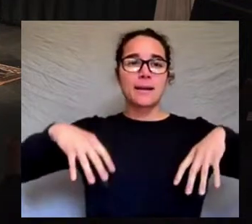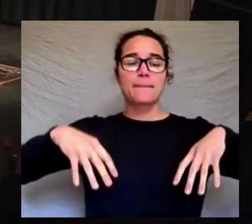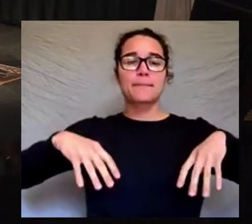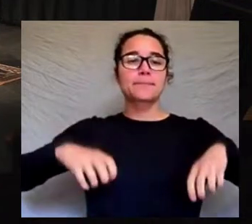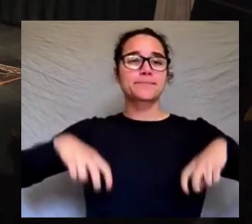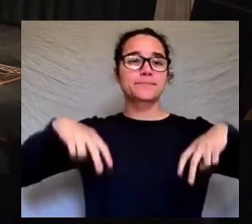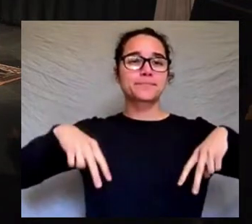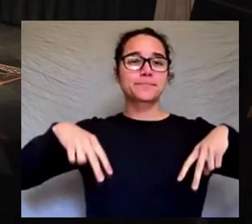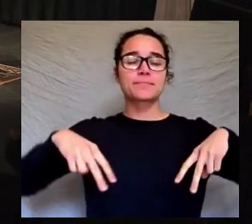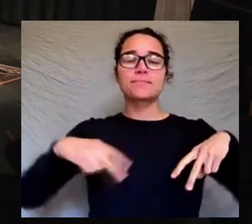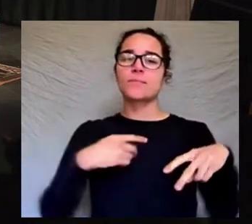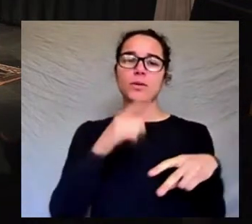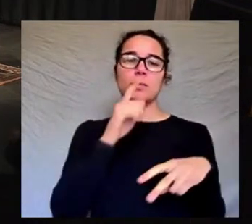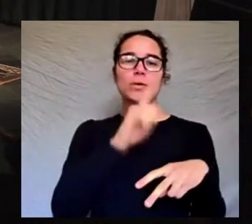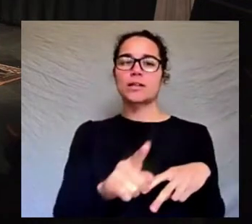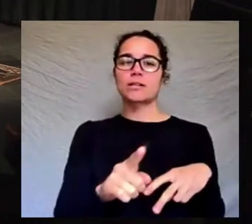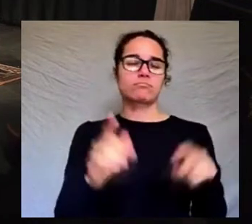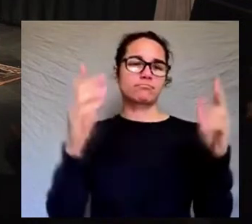very humble.